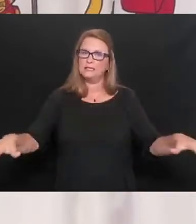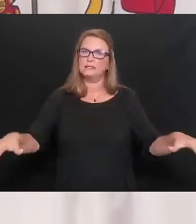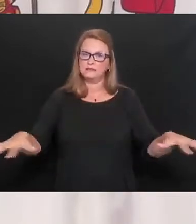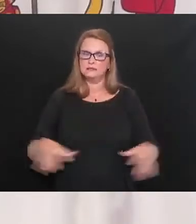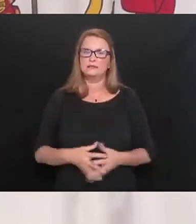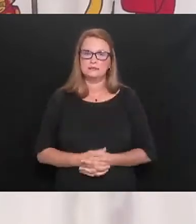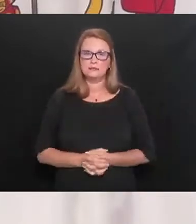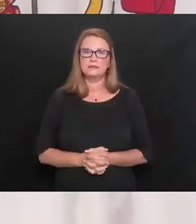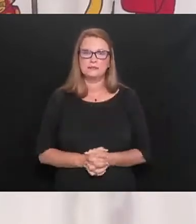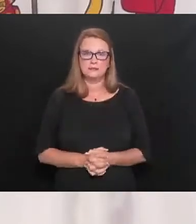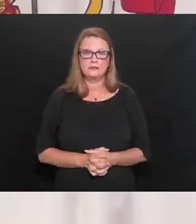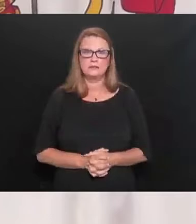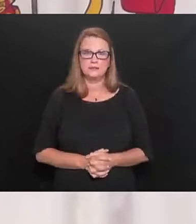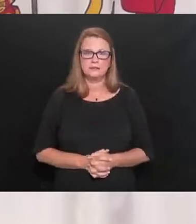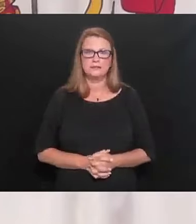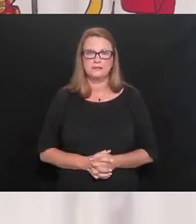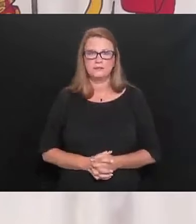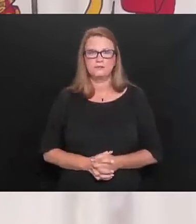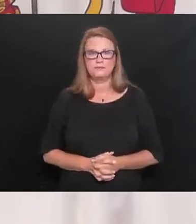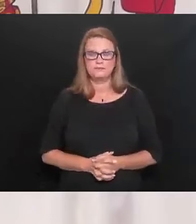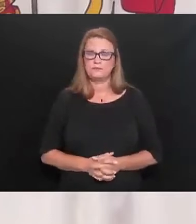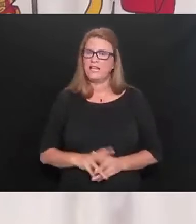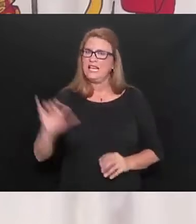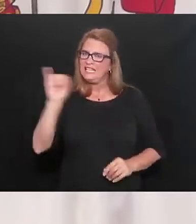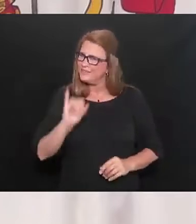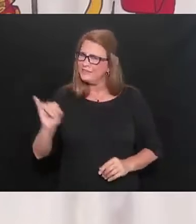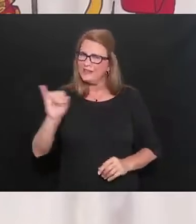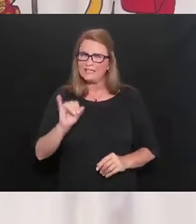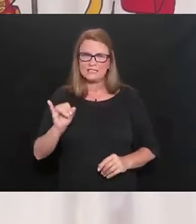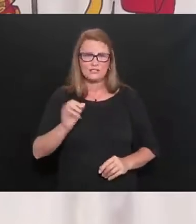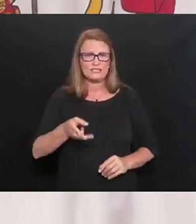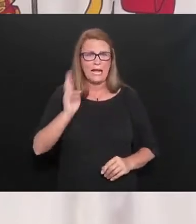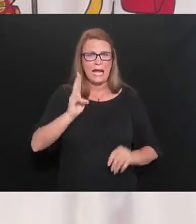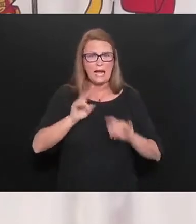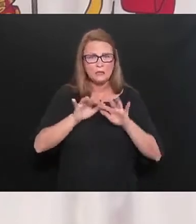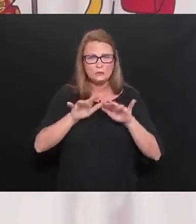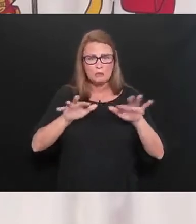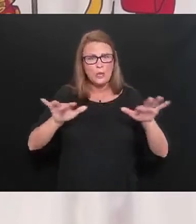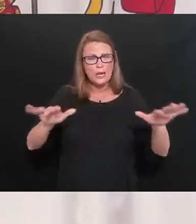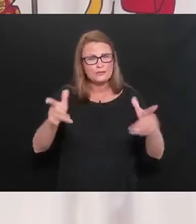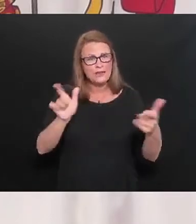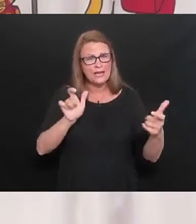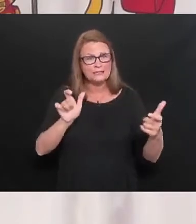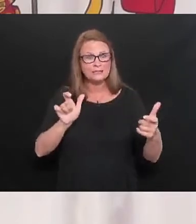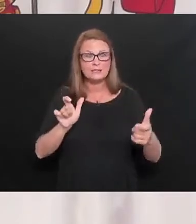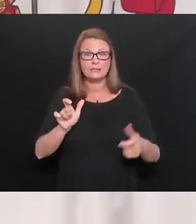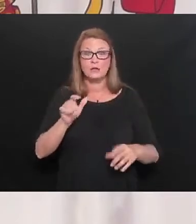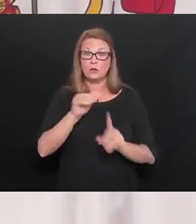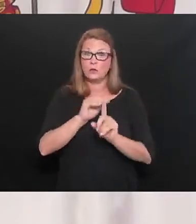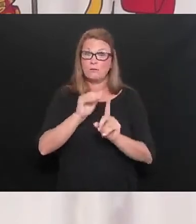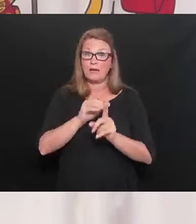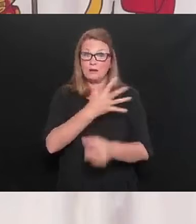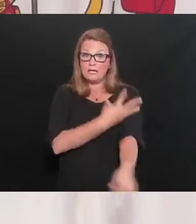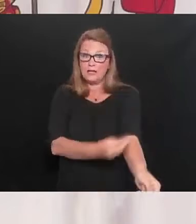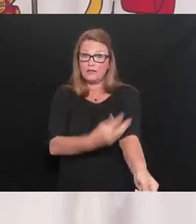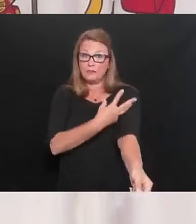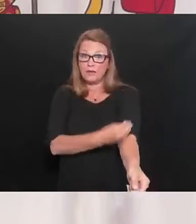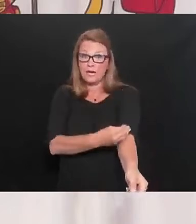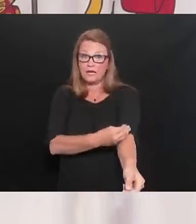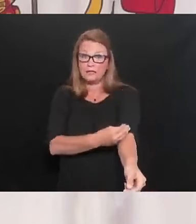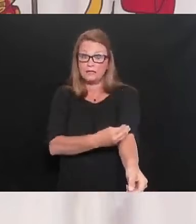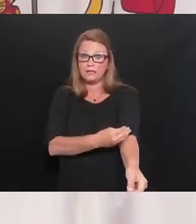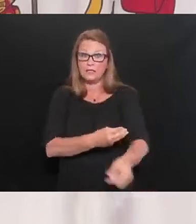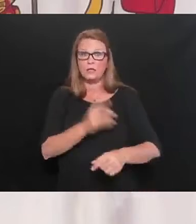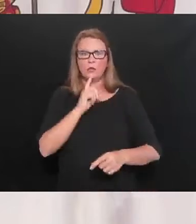told you that. It's very, very infectious, and it can spread very quickly. I remind you about giving blood. It is